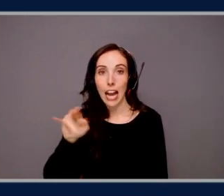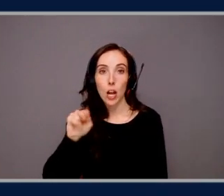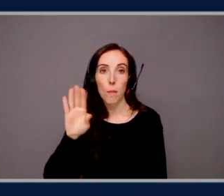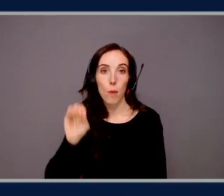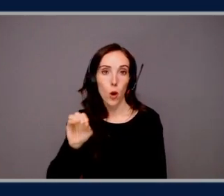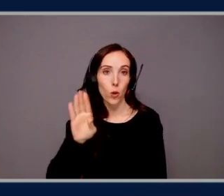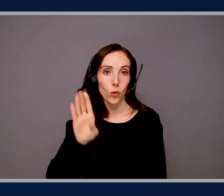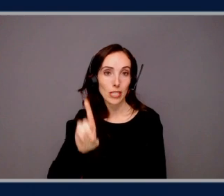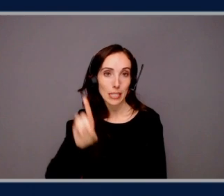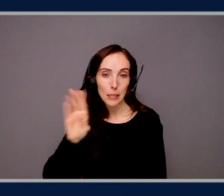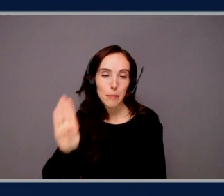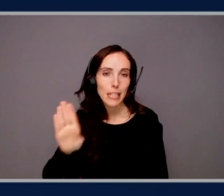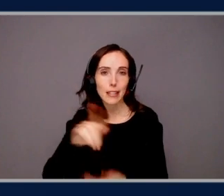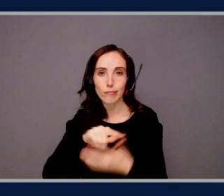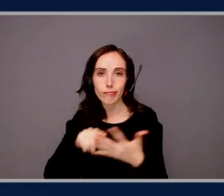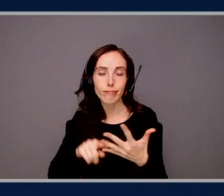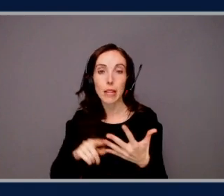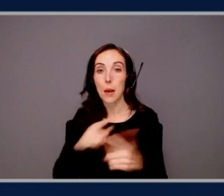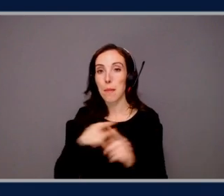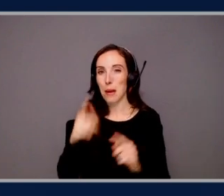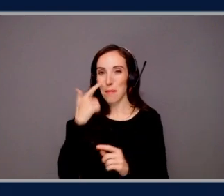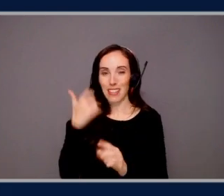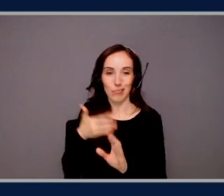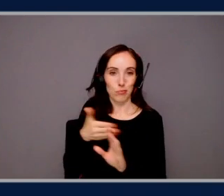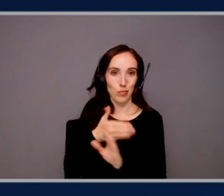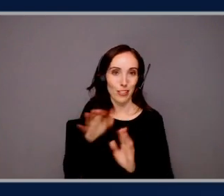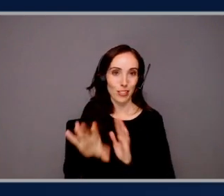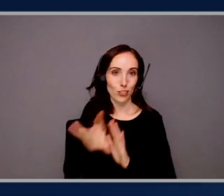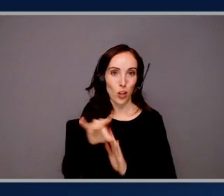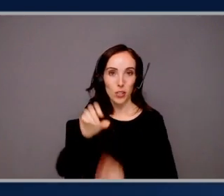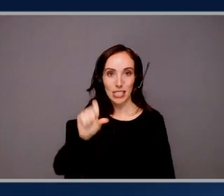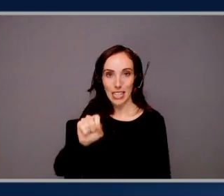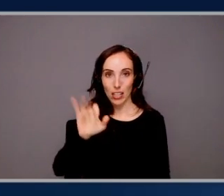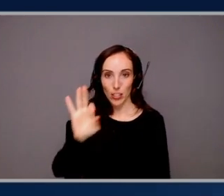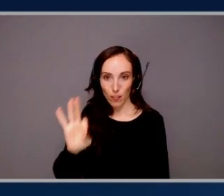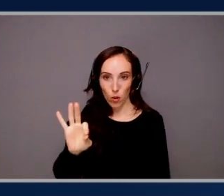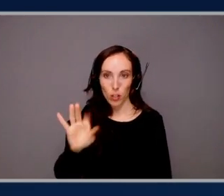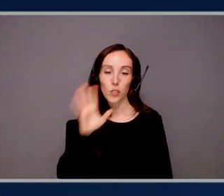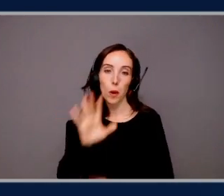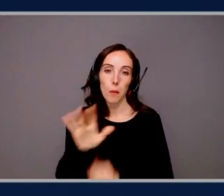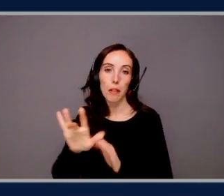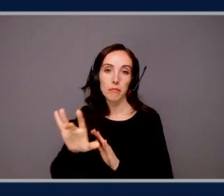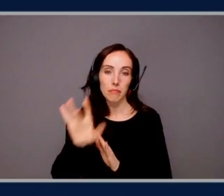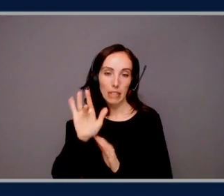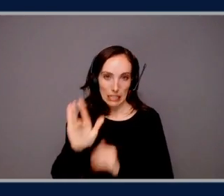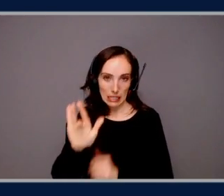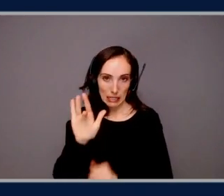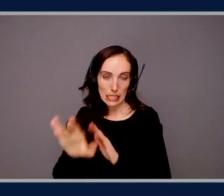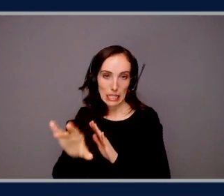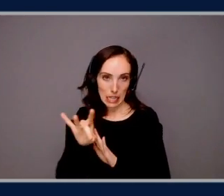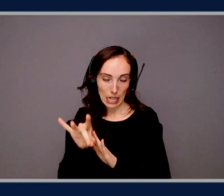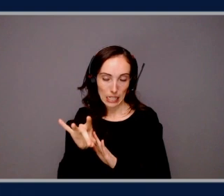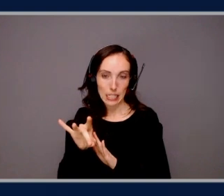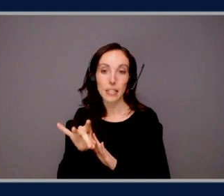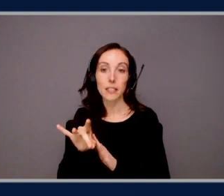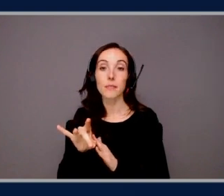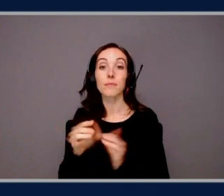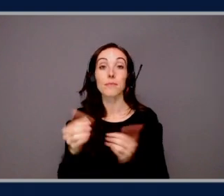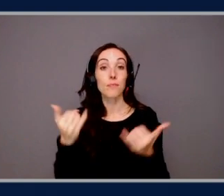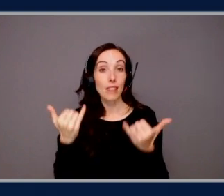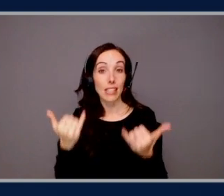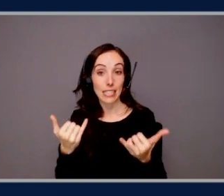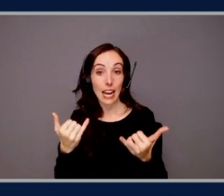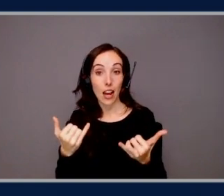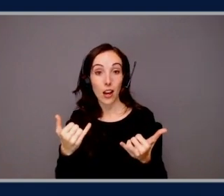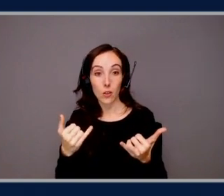applications. But since we chose Salesforce as our example here, we're going to use Salesforce, replicate data from Salesforce. I'm going to select that. And from here, I'm